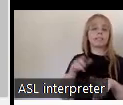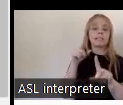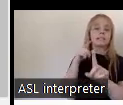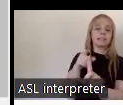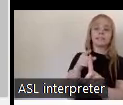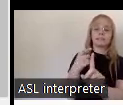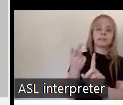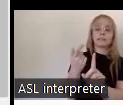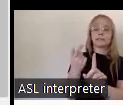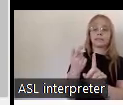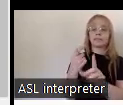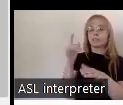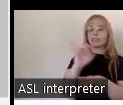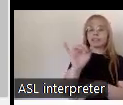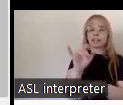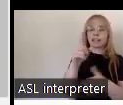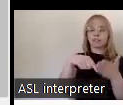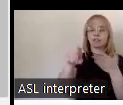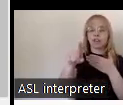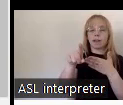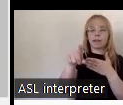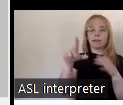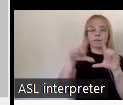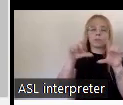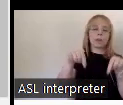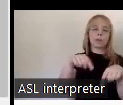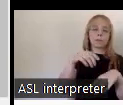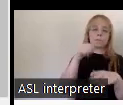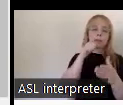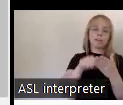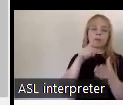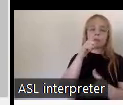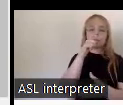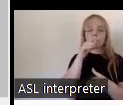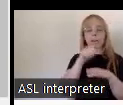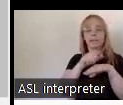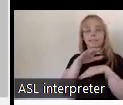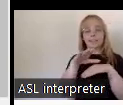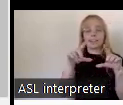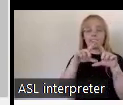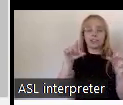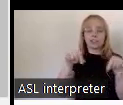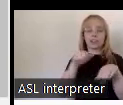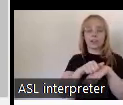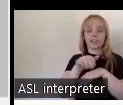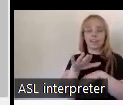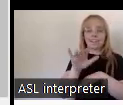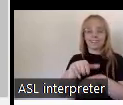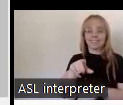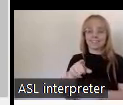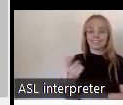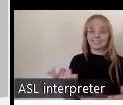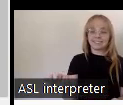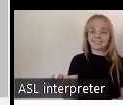the checks in the mail, and it's this contact list of who did I send that check to. And it's a way